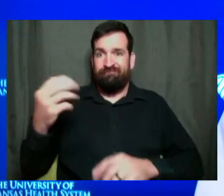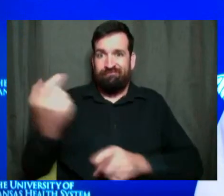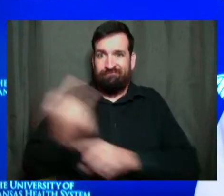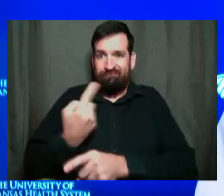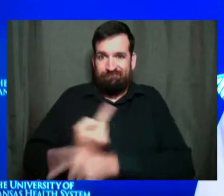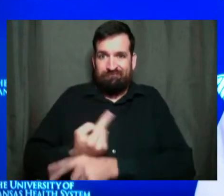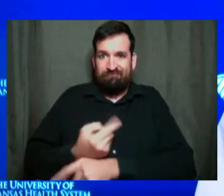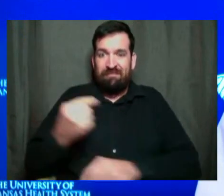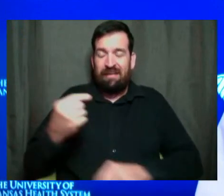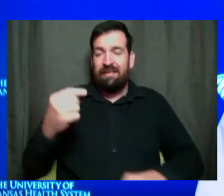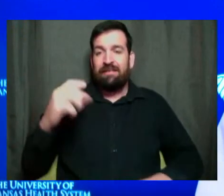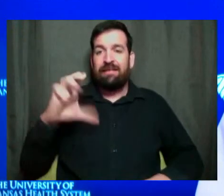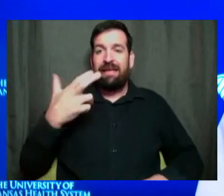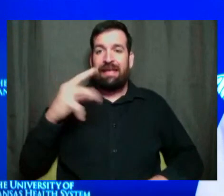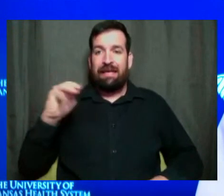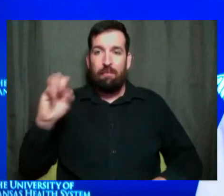cells.